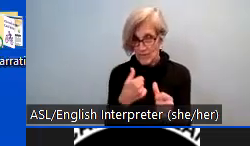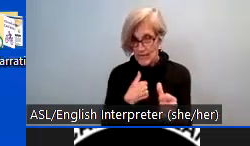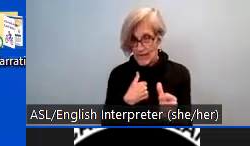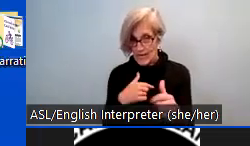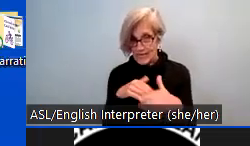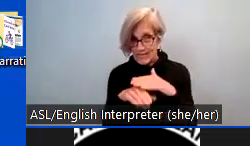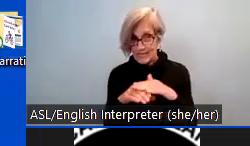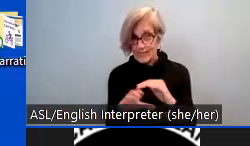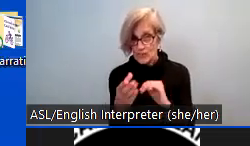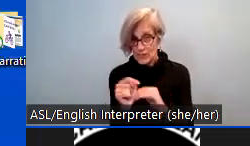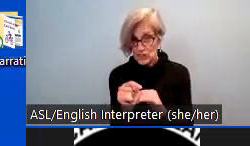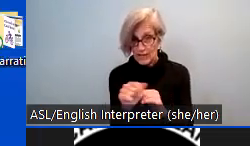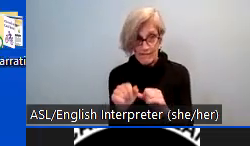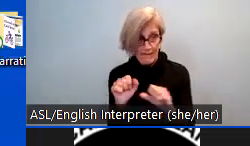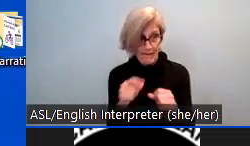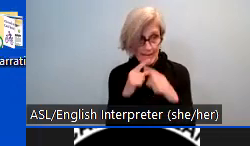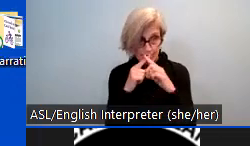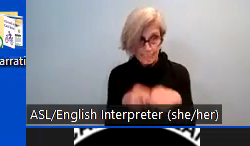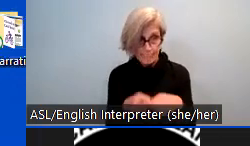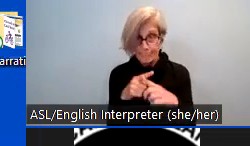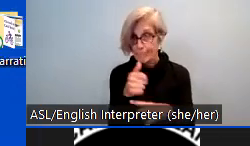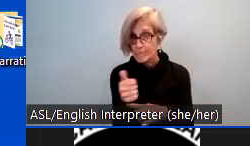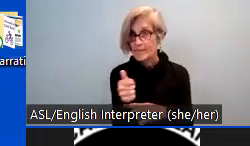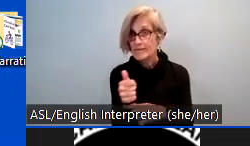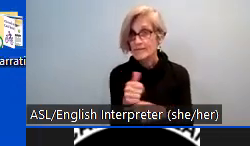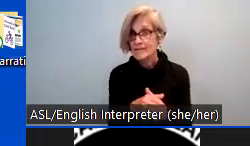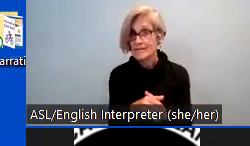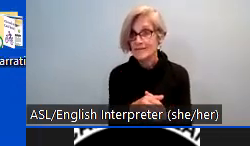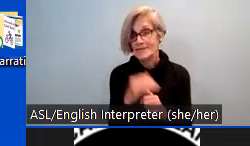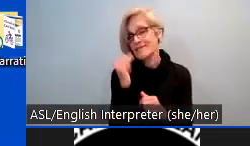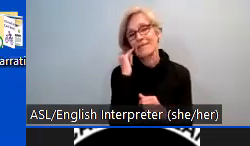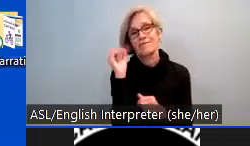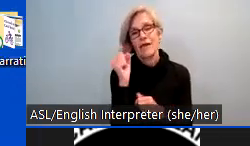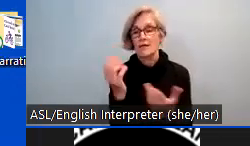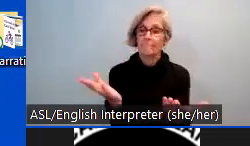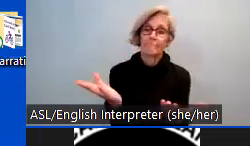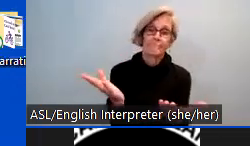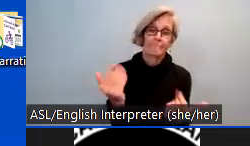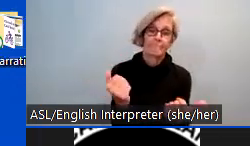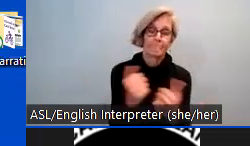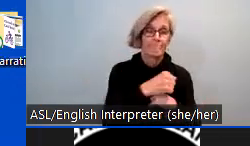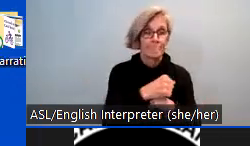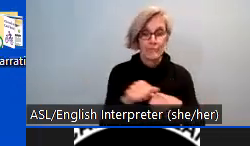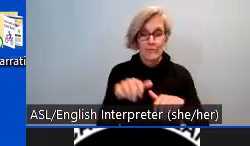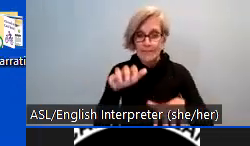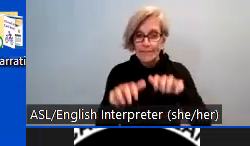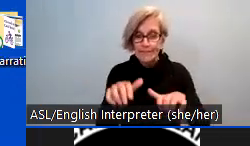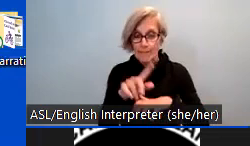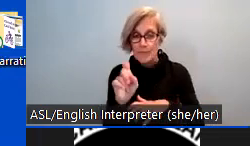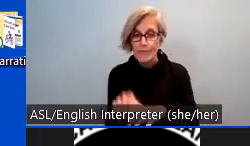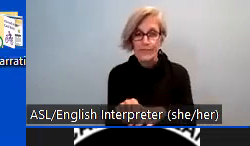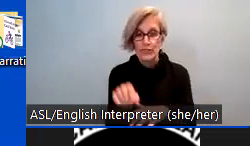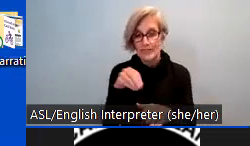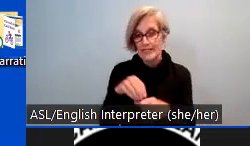unmute themselves. If so, we invite you to type your question back in the Q&A